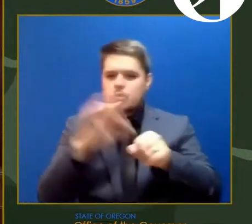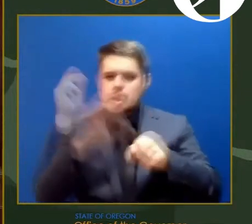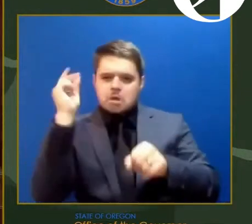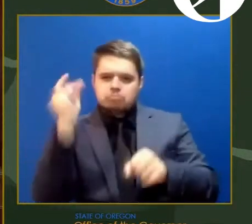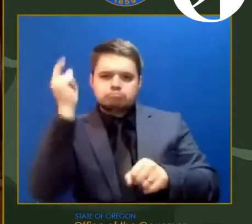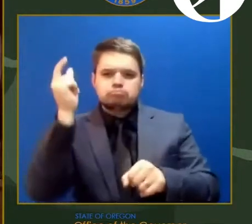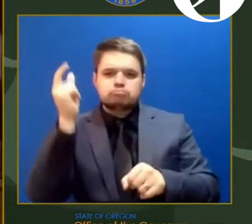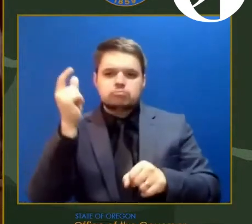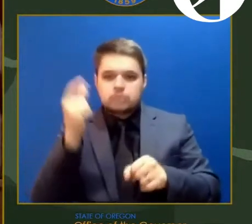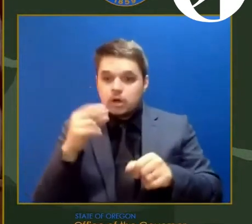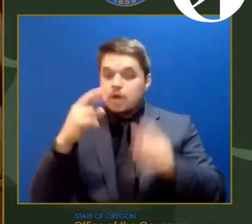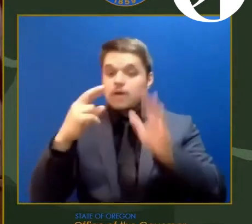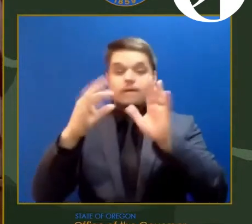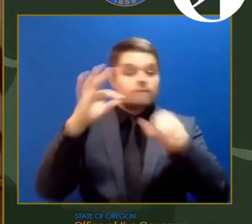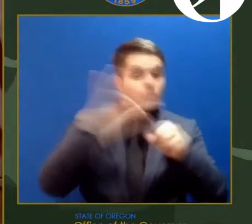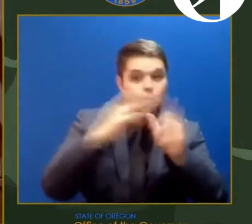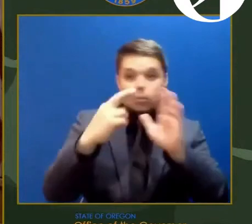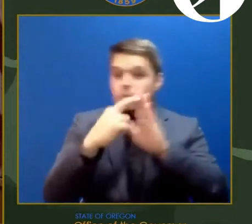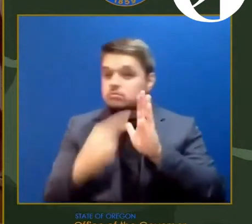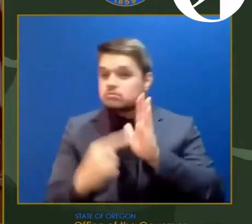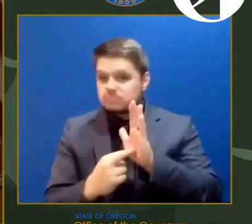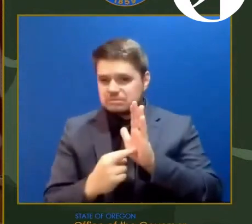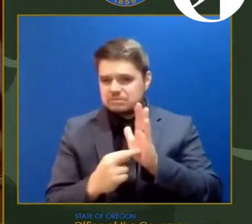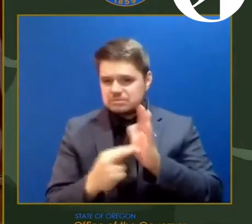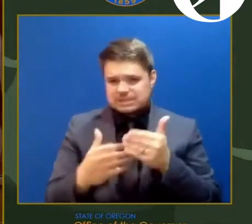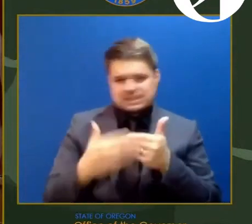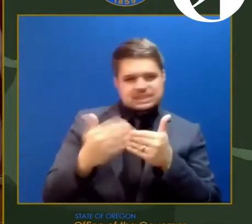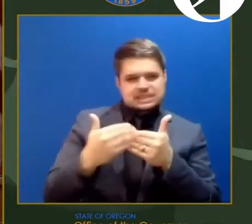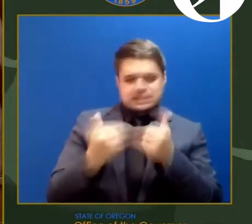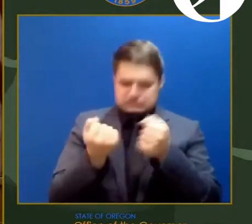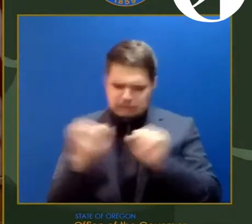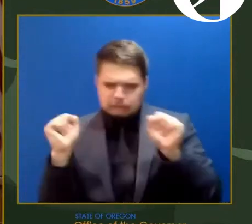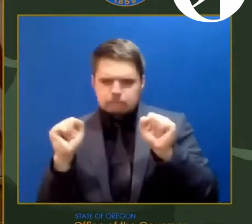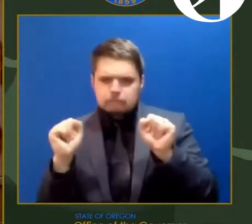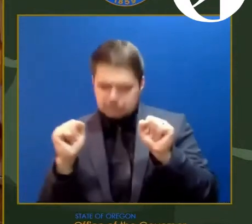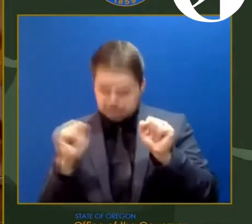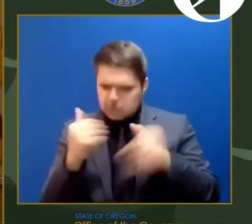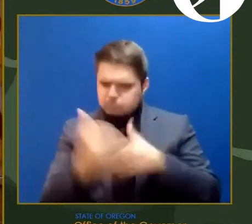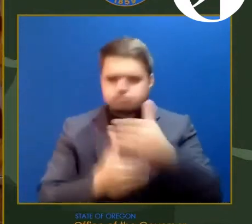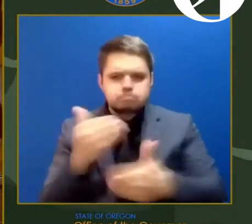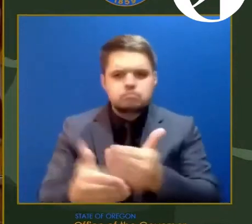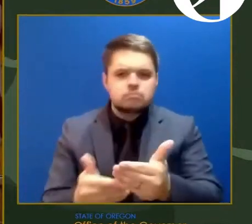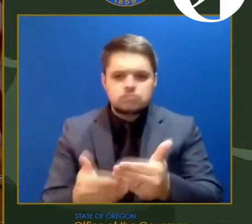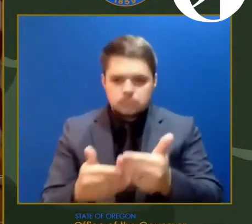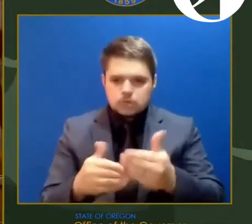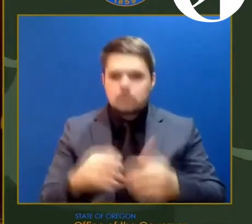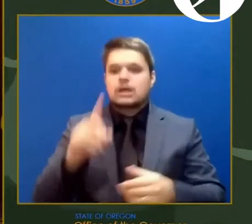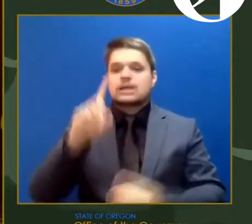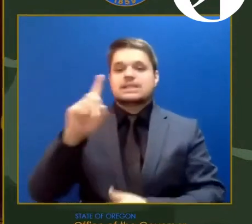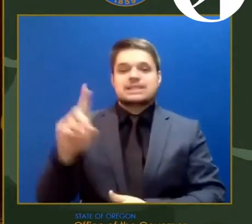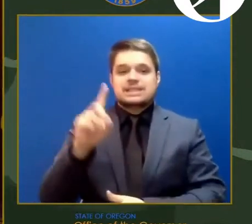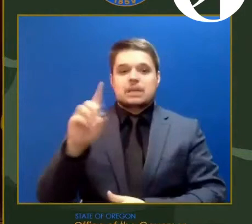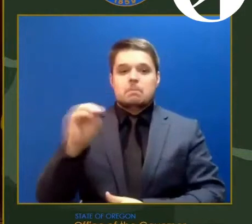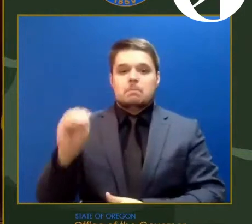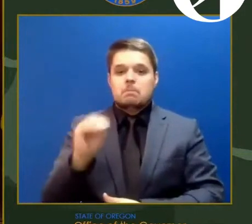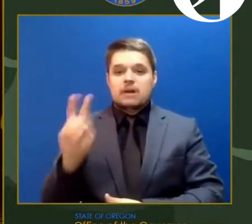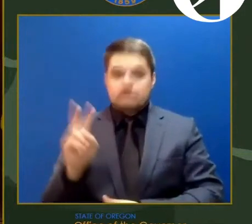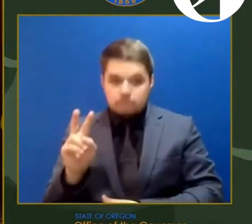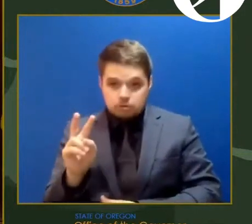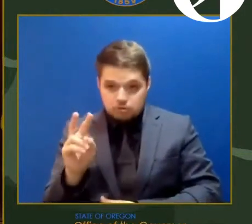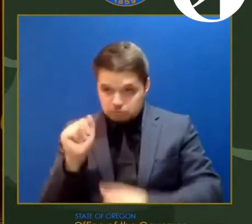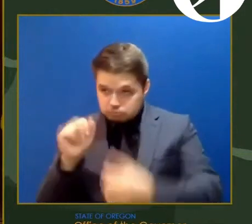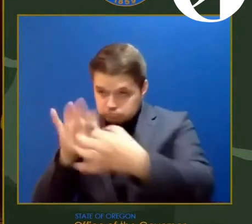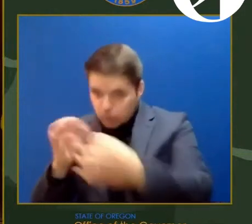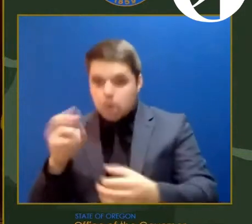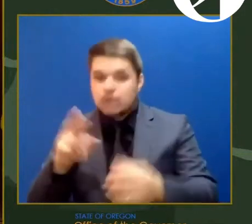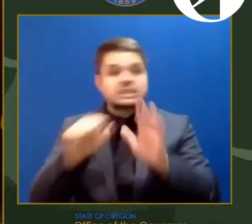be safe and easy, whether interacting with the DMV or another state service. We should also